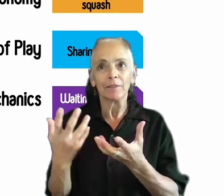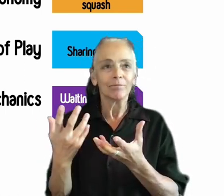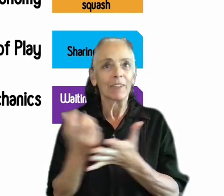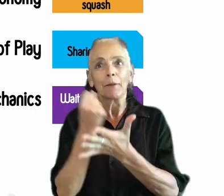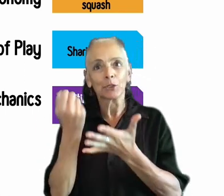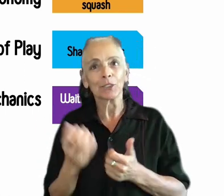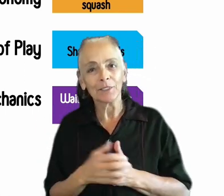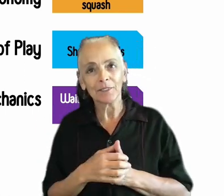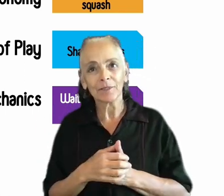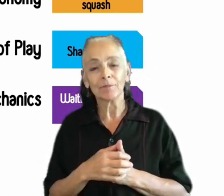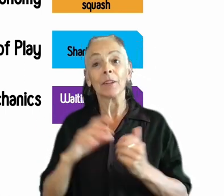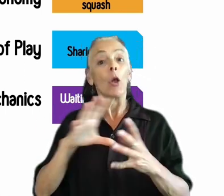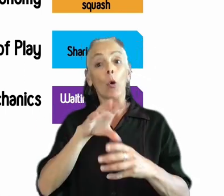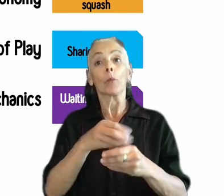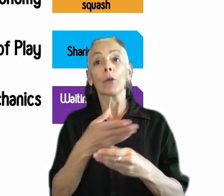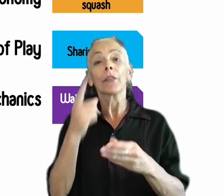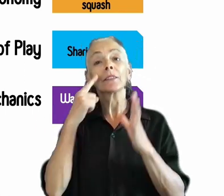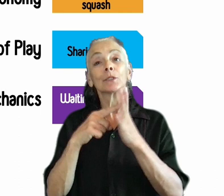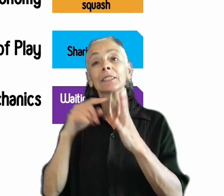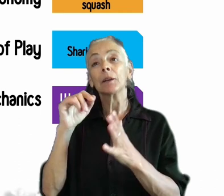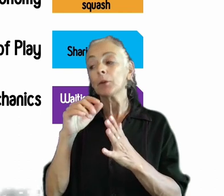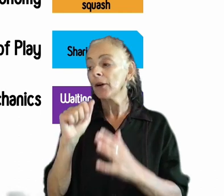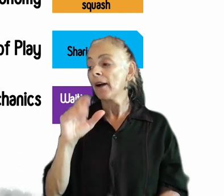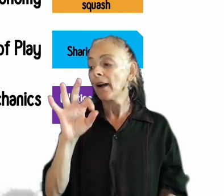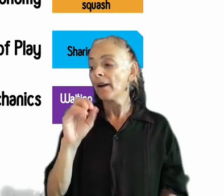start incorporating things like affinity mapping